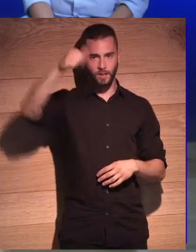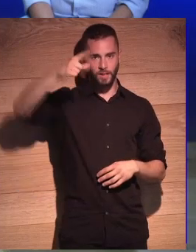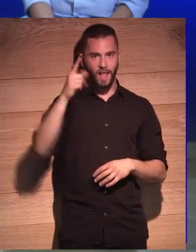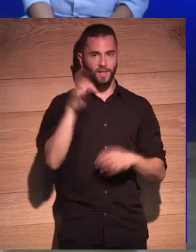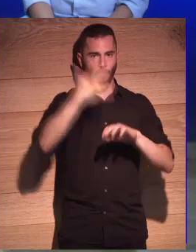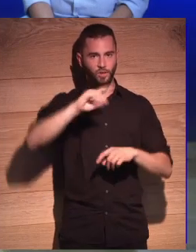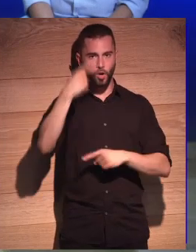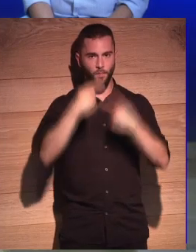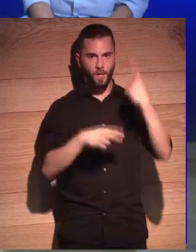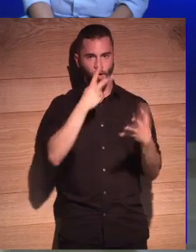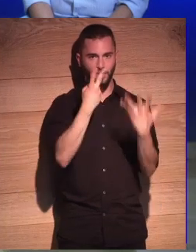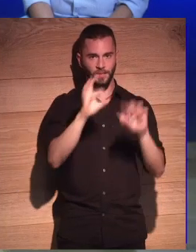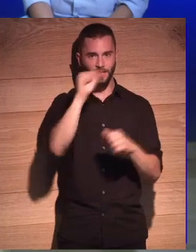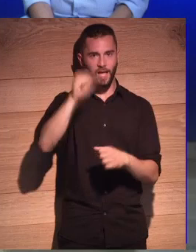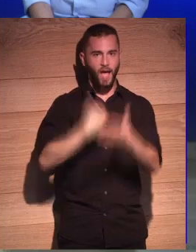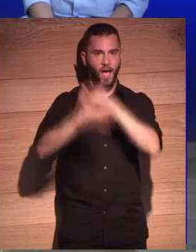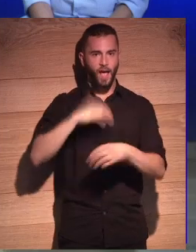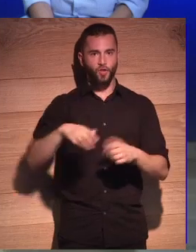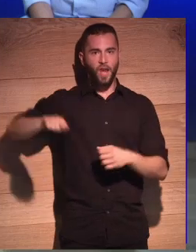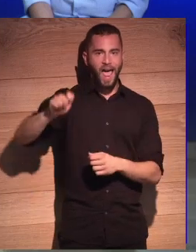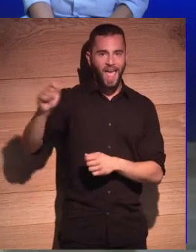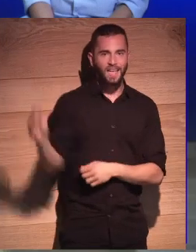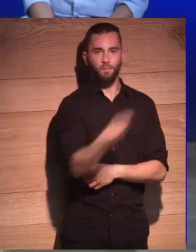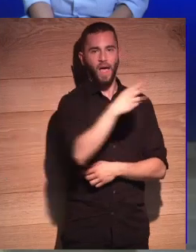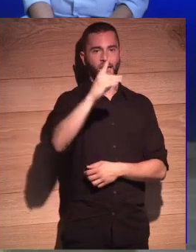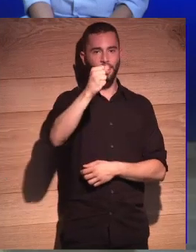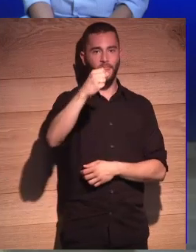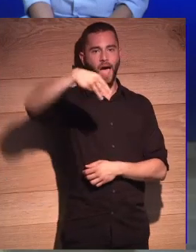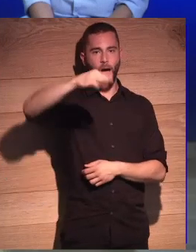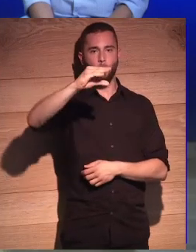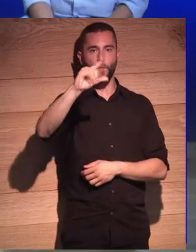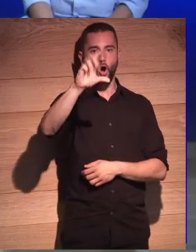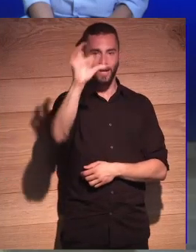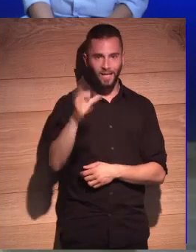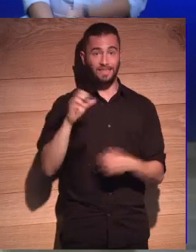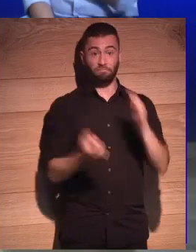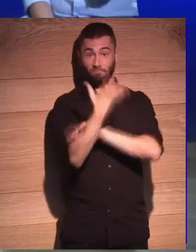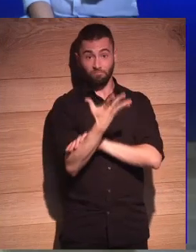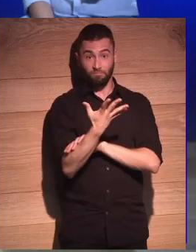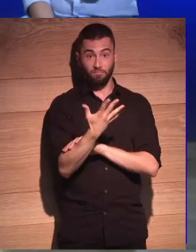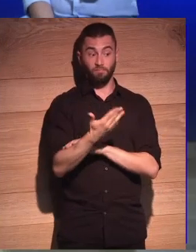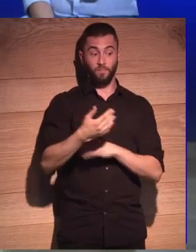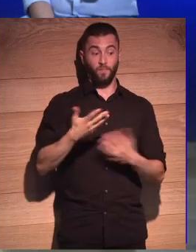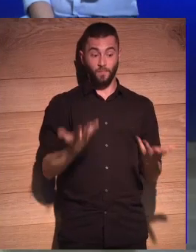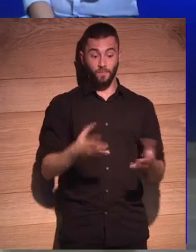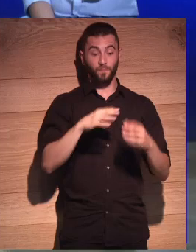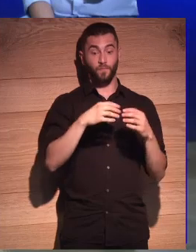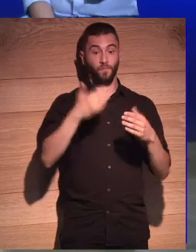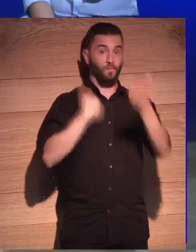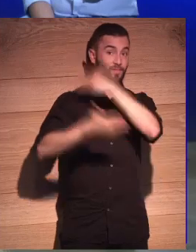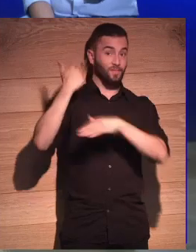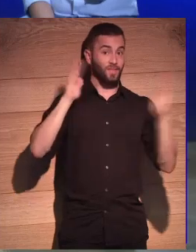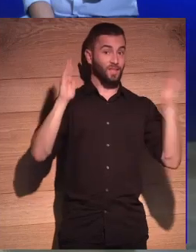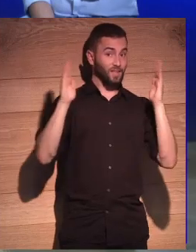Sutherland developed in 1964 a Damocles sword that